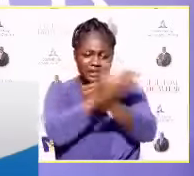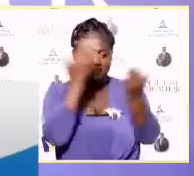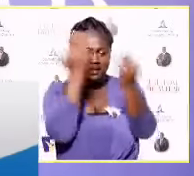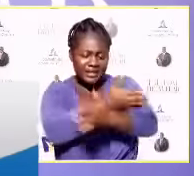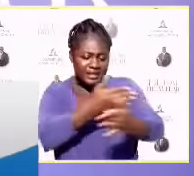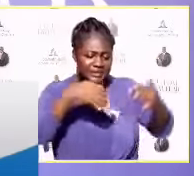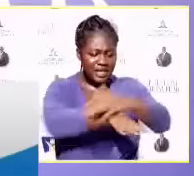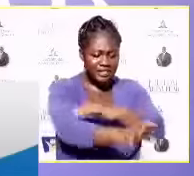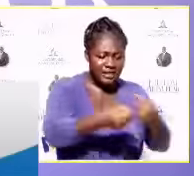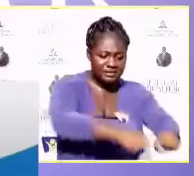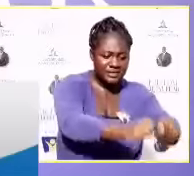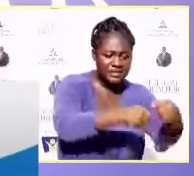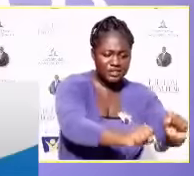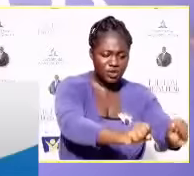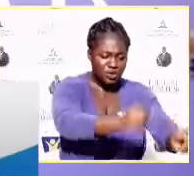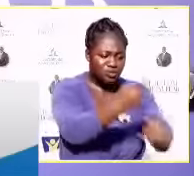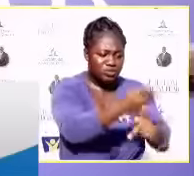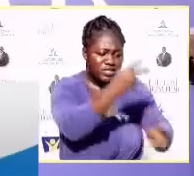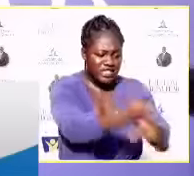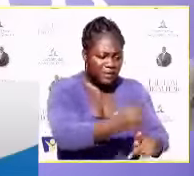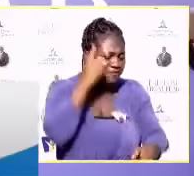to be reserved unto judgment.